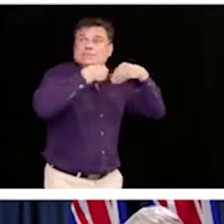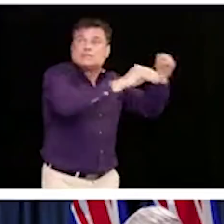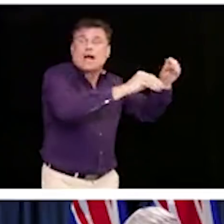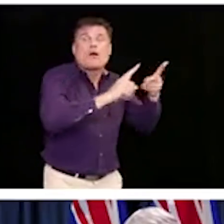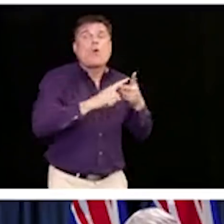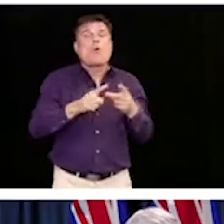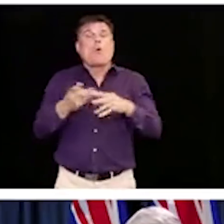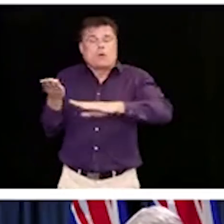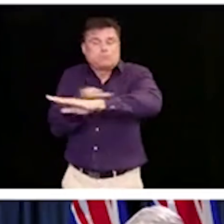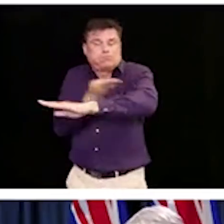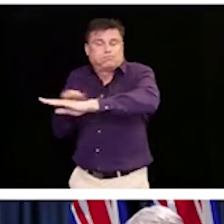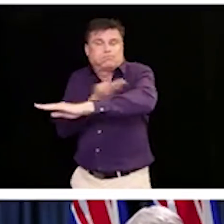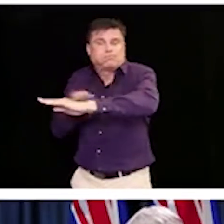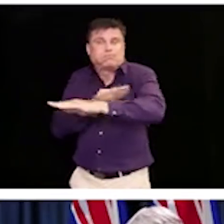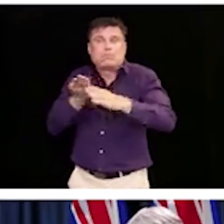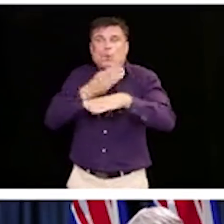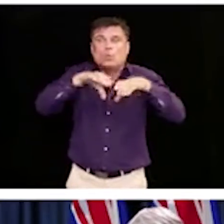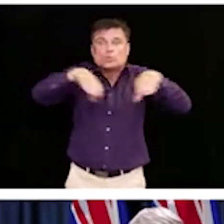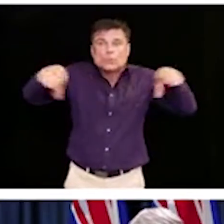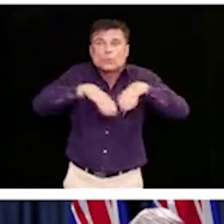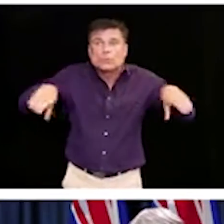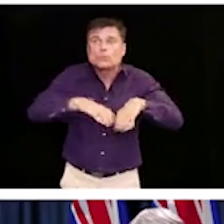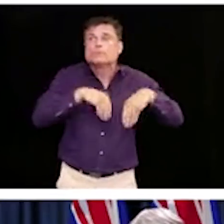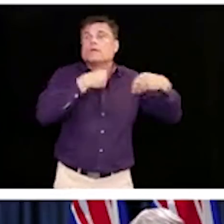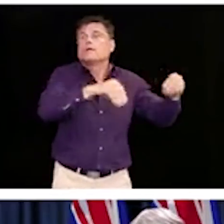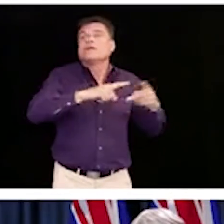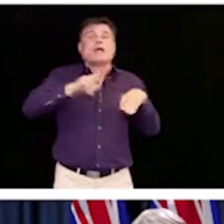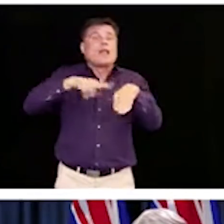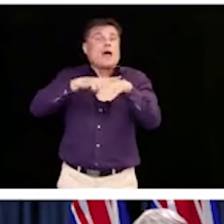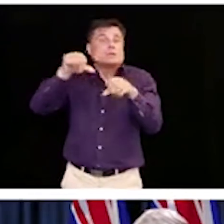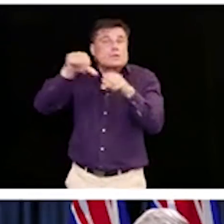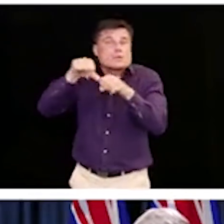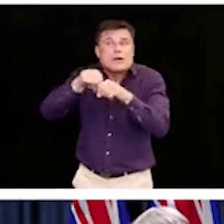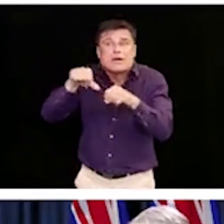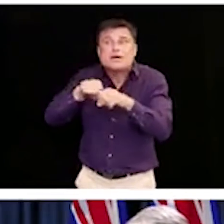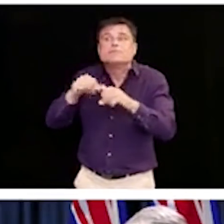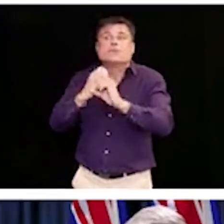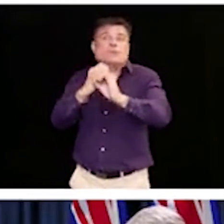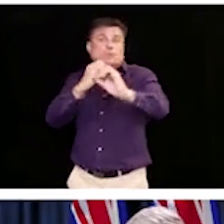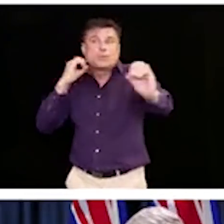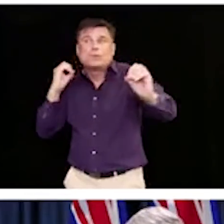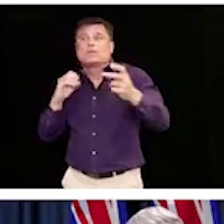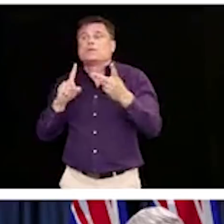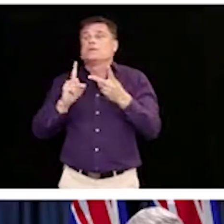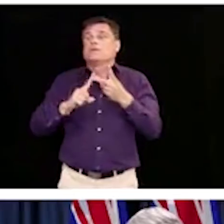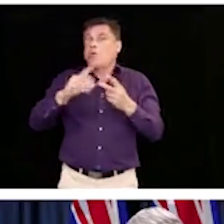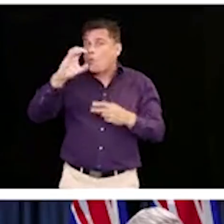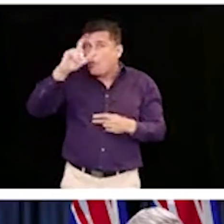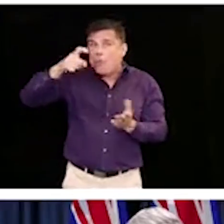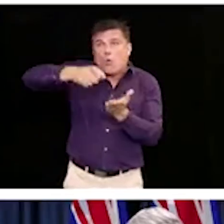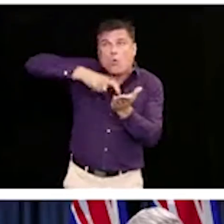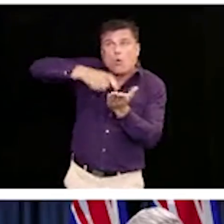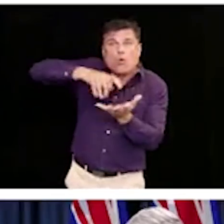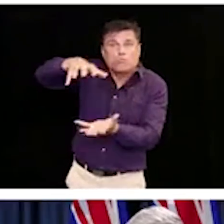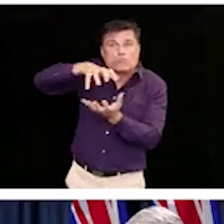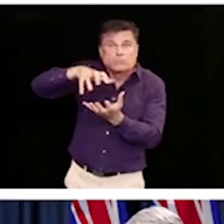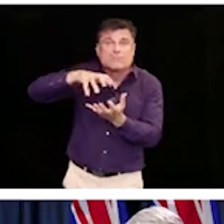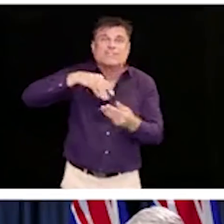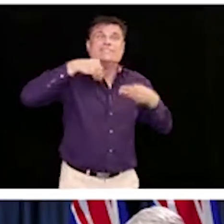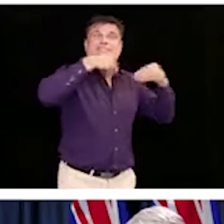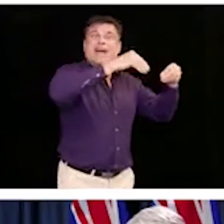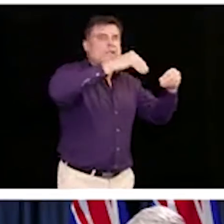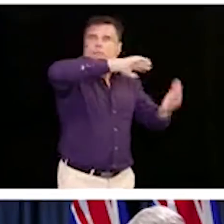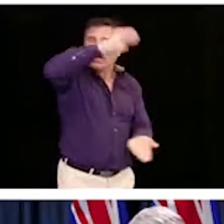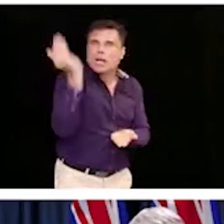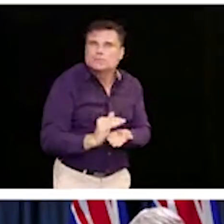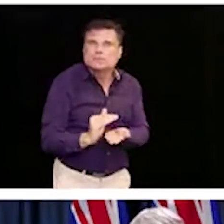paper, metallic mineral, natural gas, and coal. So turning back now to the projections,